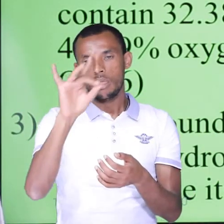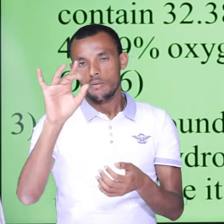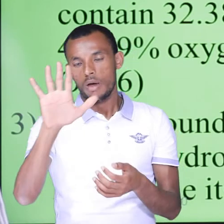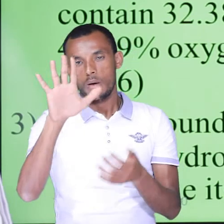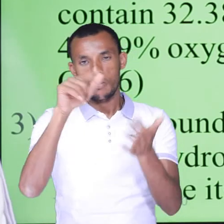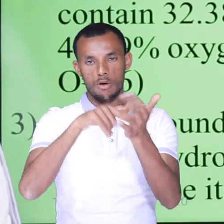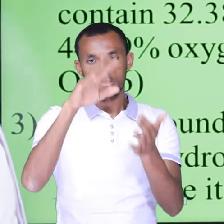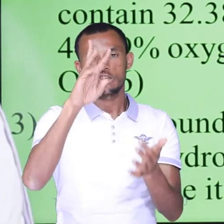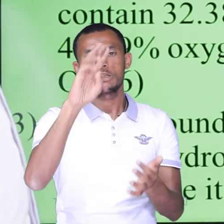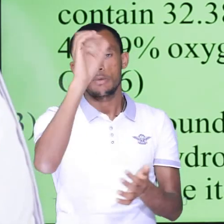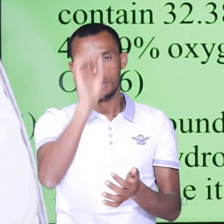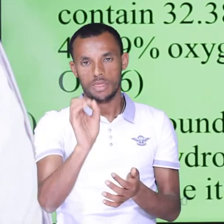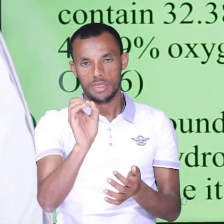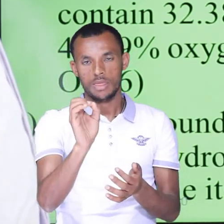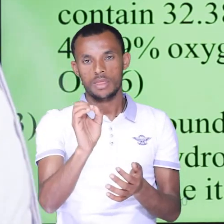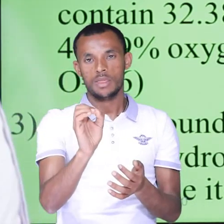85.6%